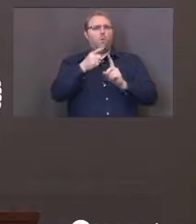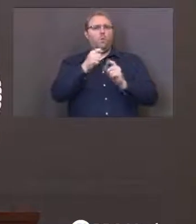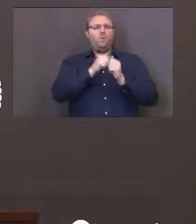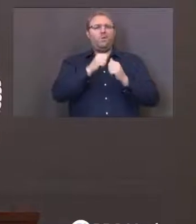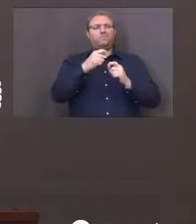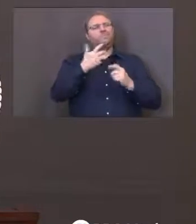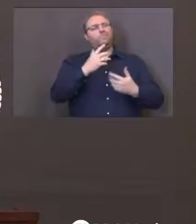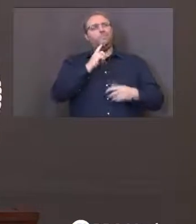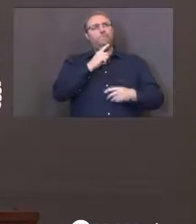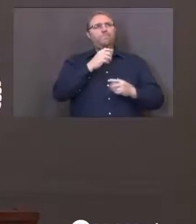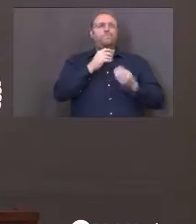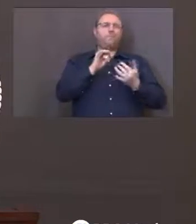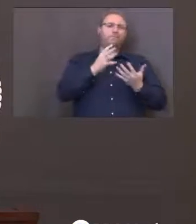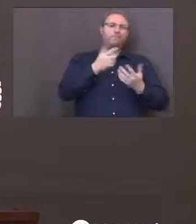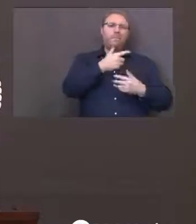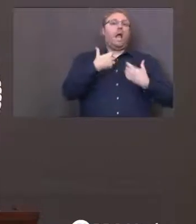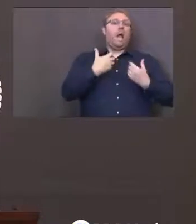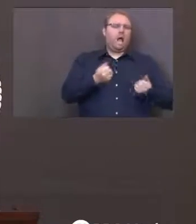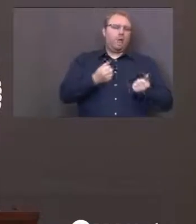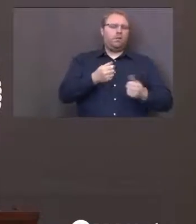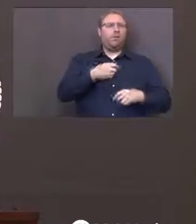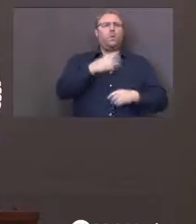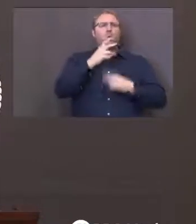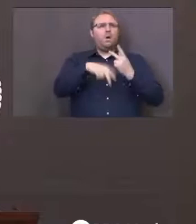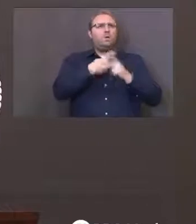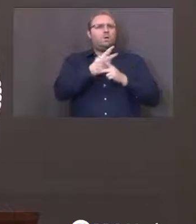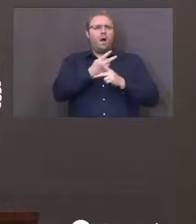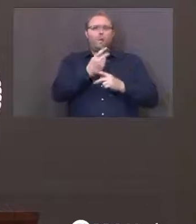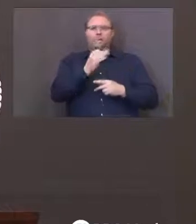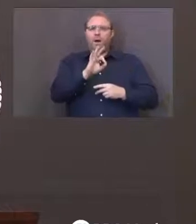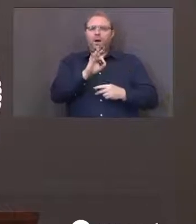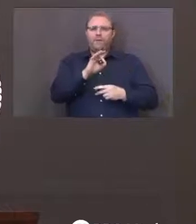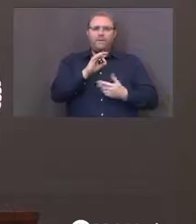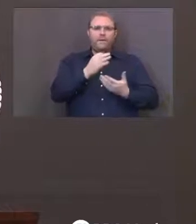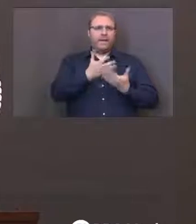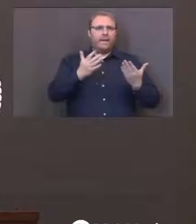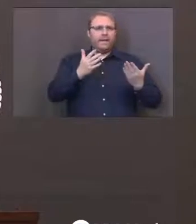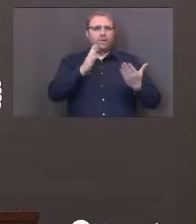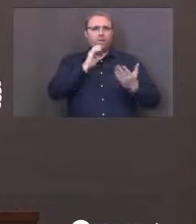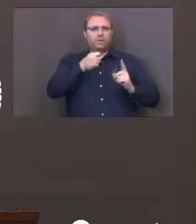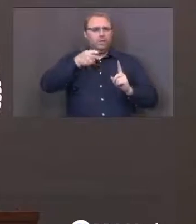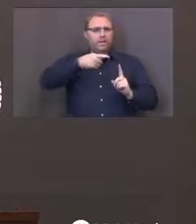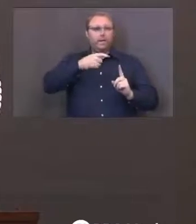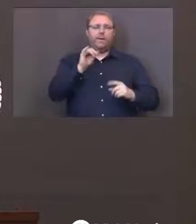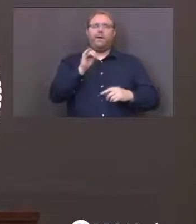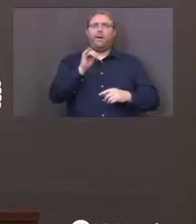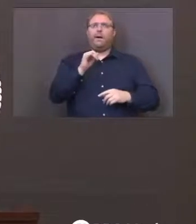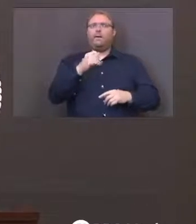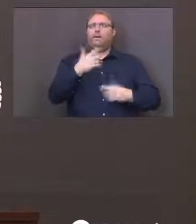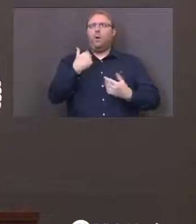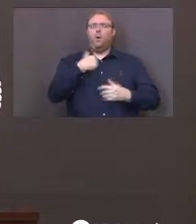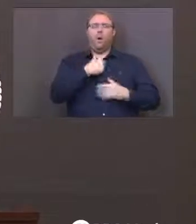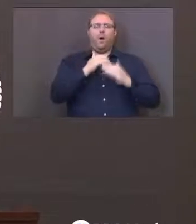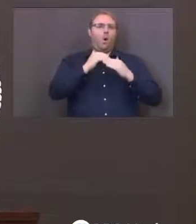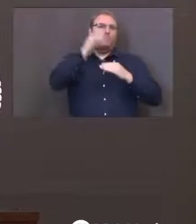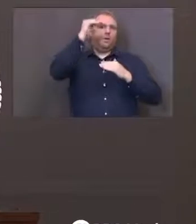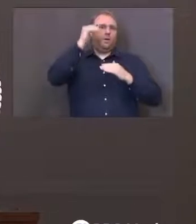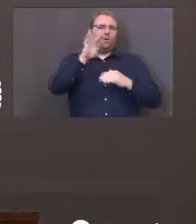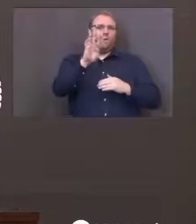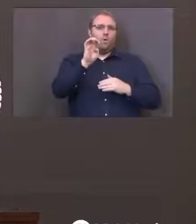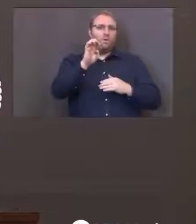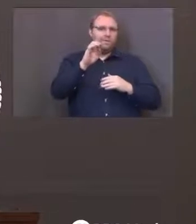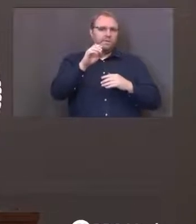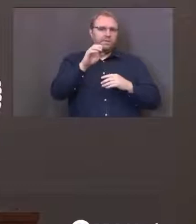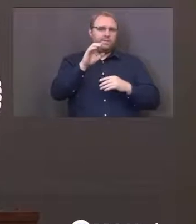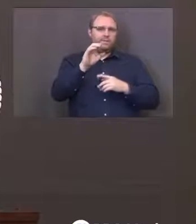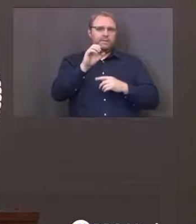health side, what, if any, action do these various thresholds trigger? For example, we went over 400 new cases last